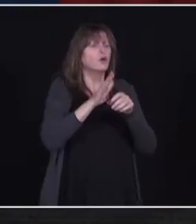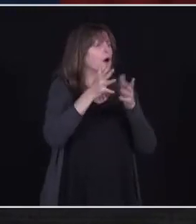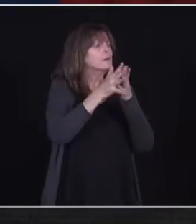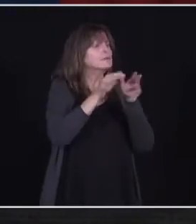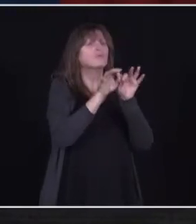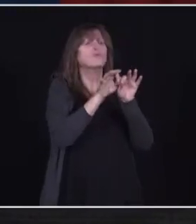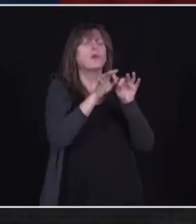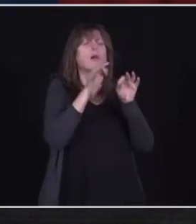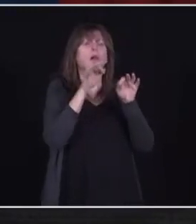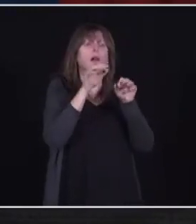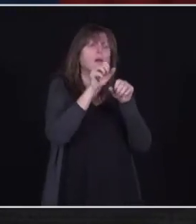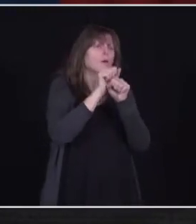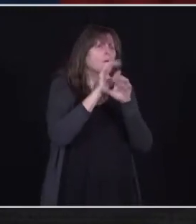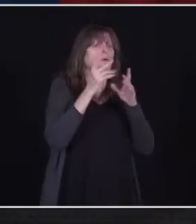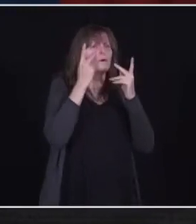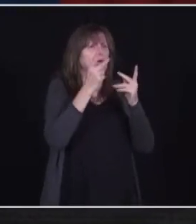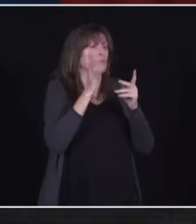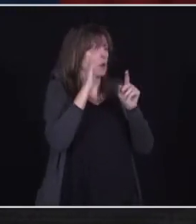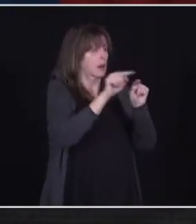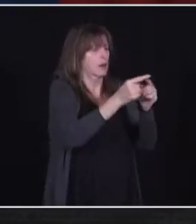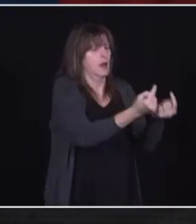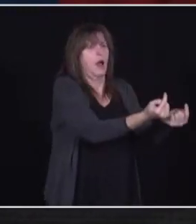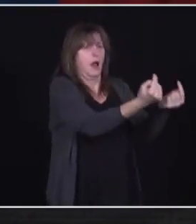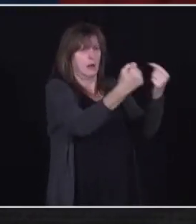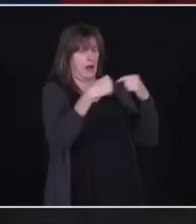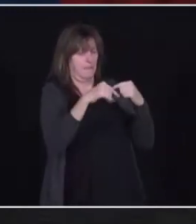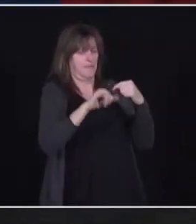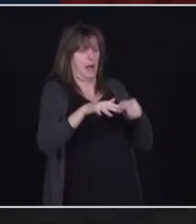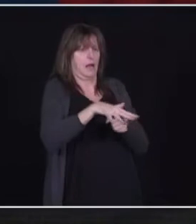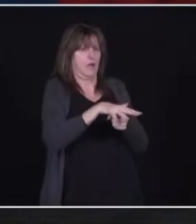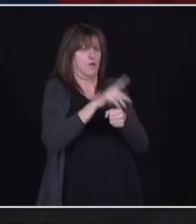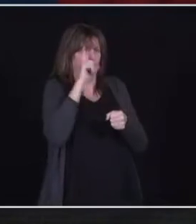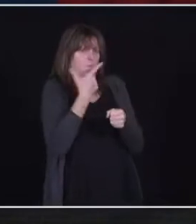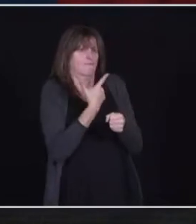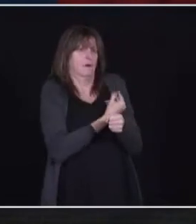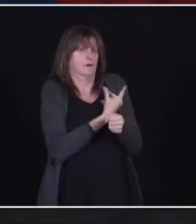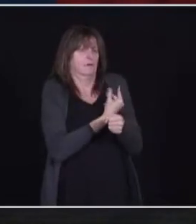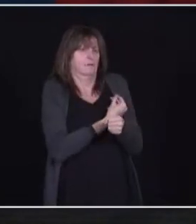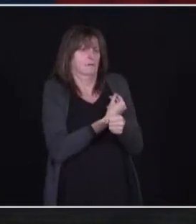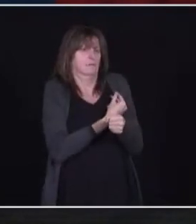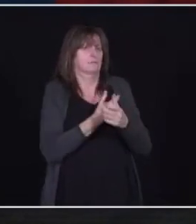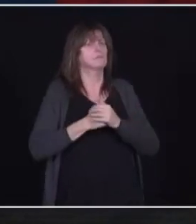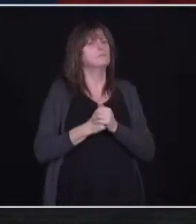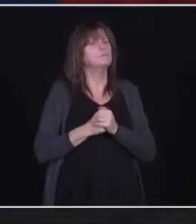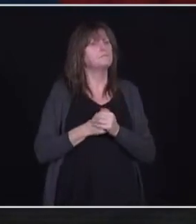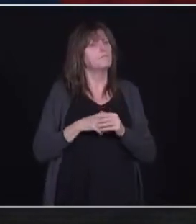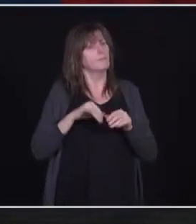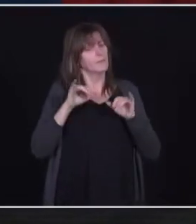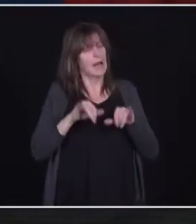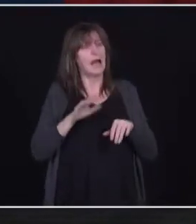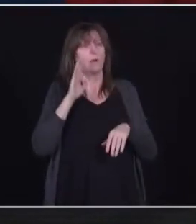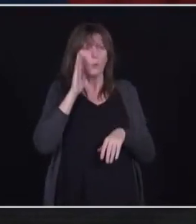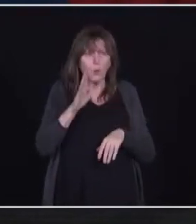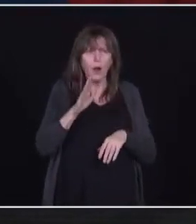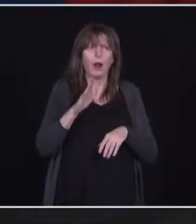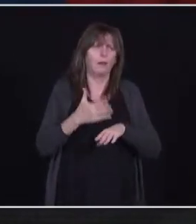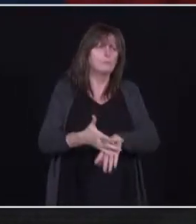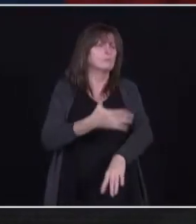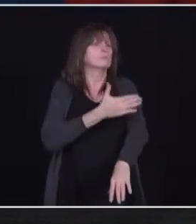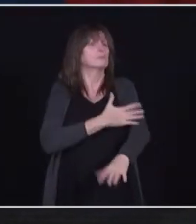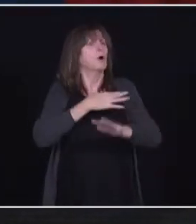the vaccination sites. And as one of the doctors said to me, by doing that alone, we'll improve the protection of the residents in that long-term care home